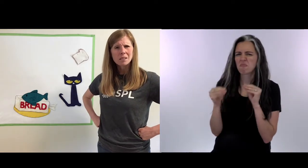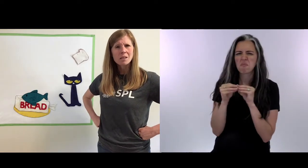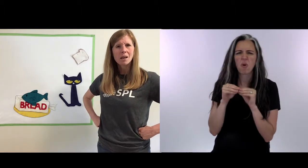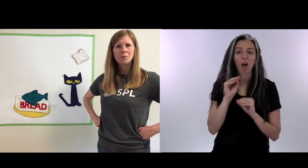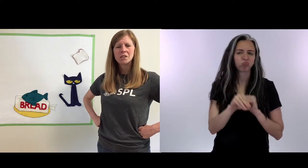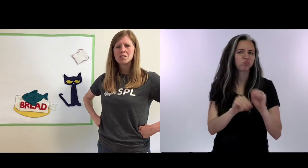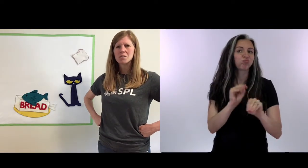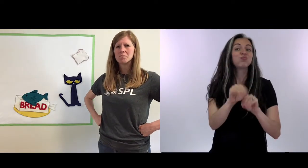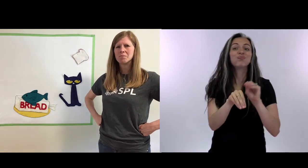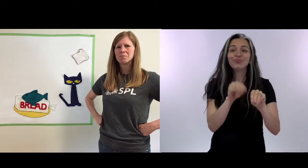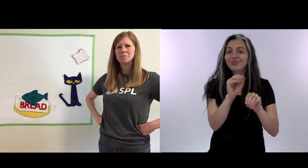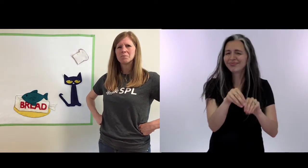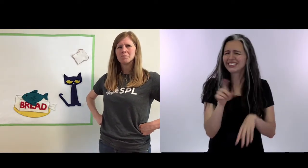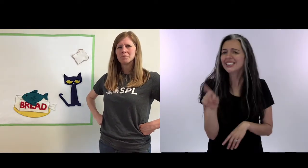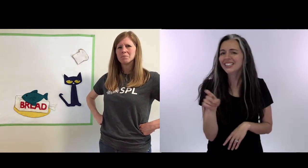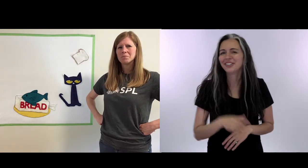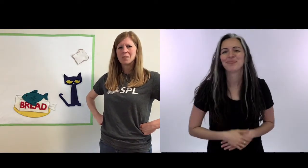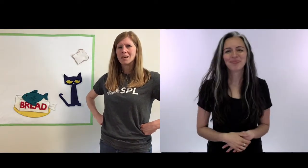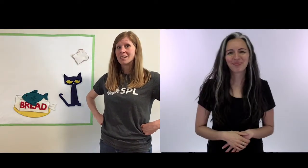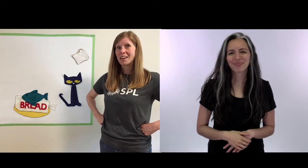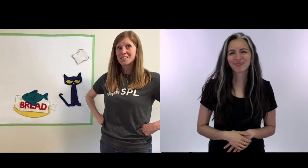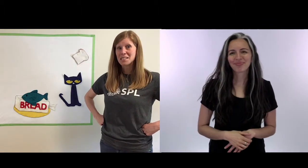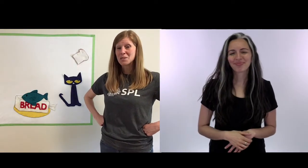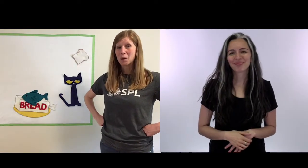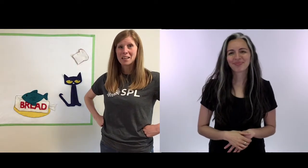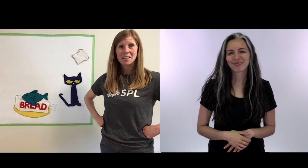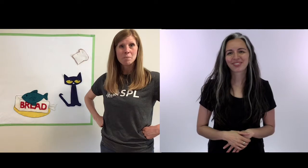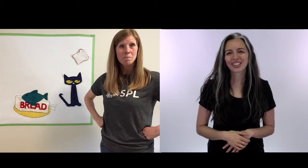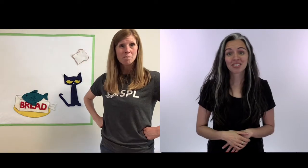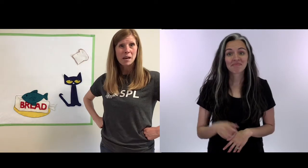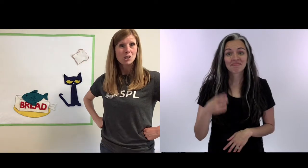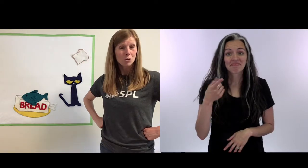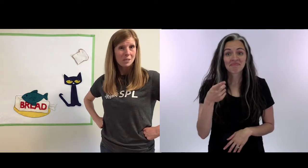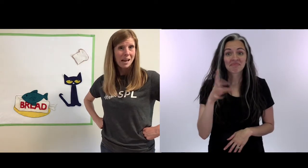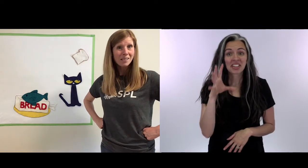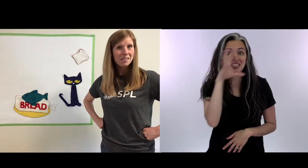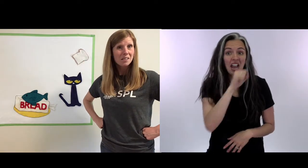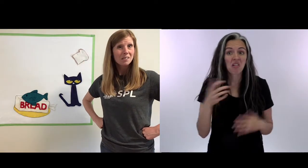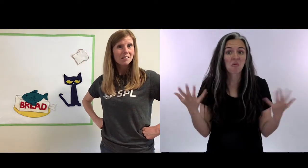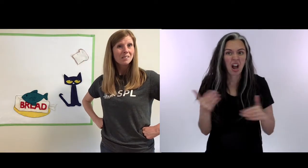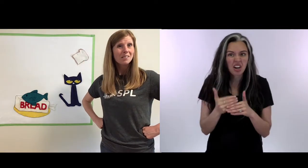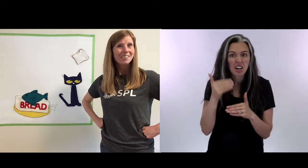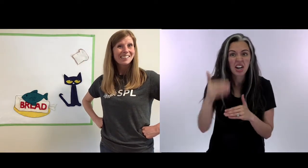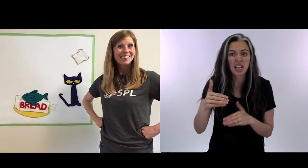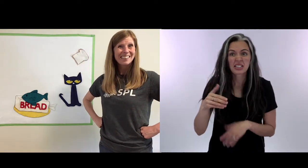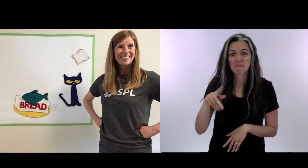on my sandwich. Any guesses what he might choose next?